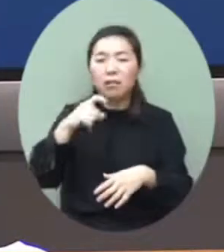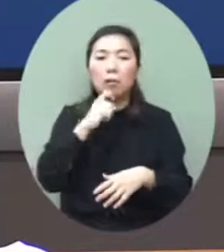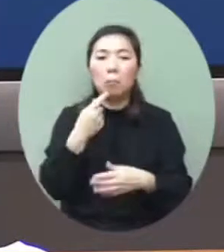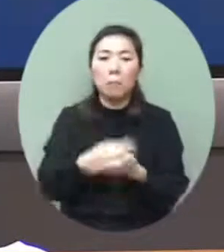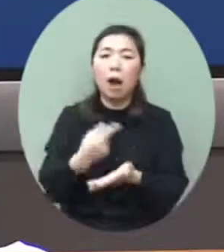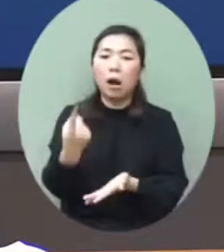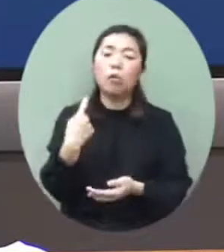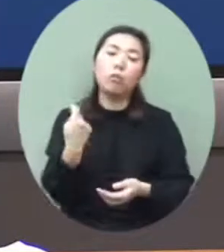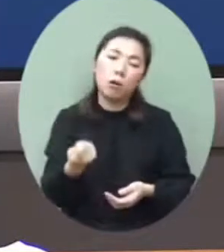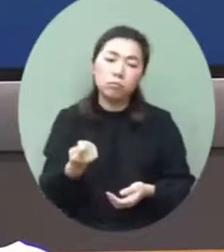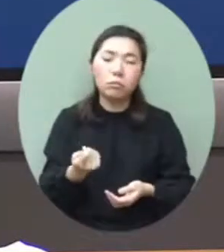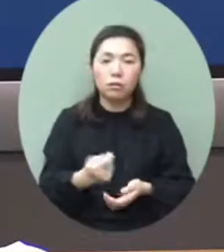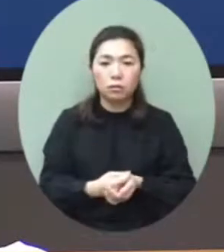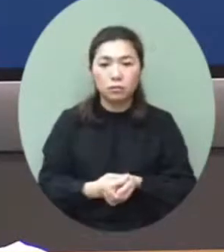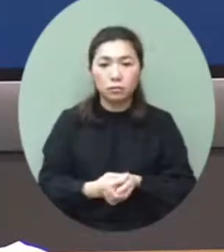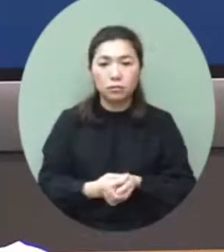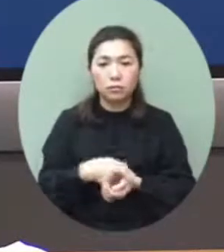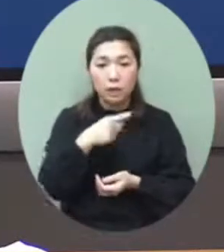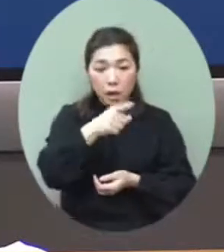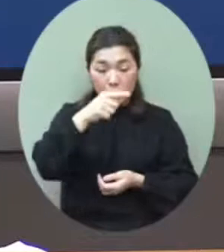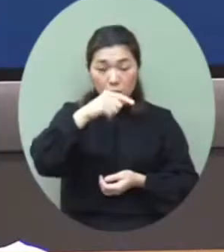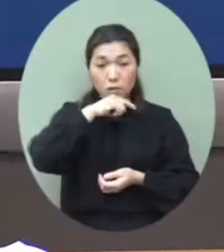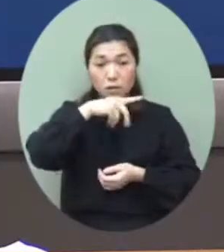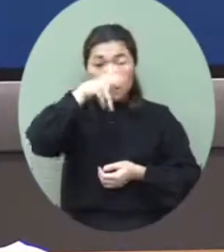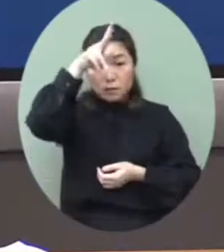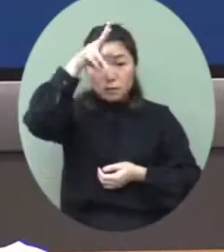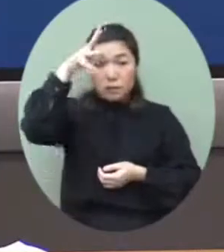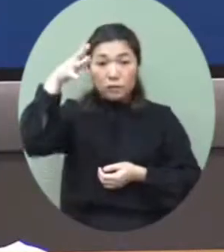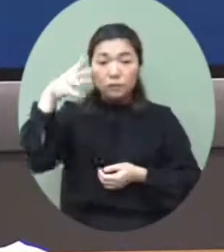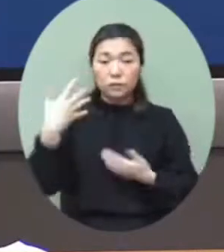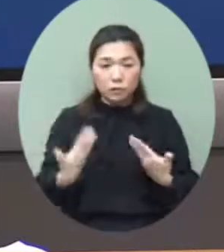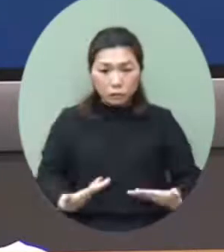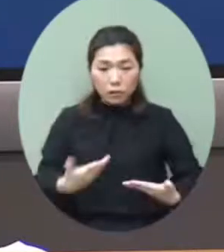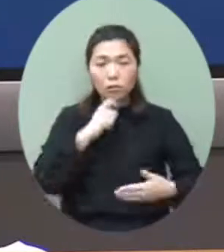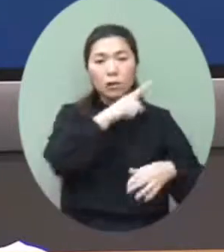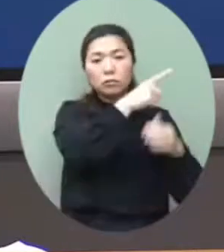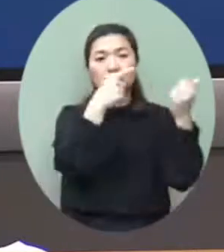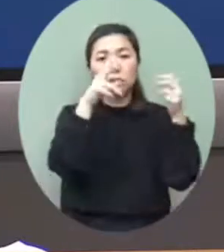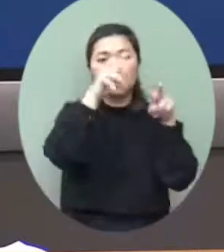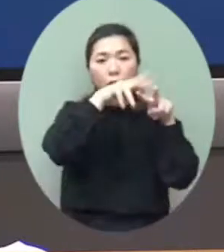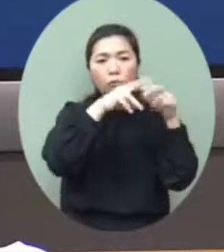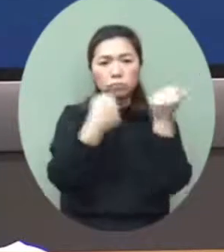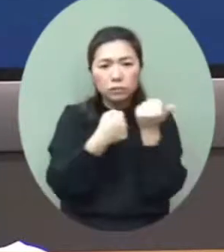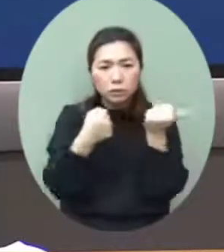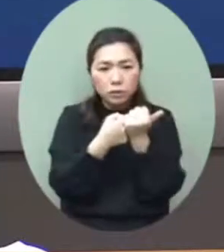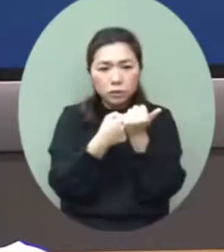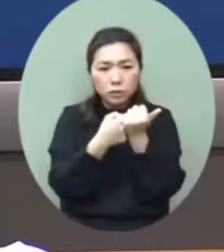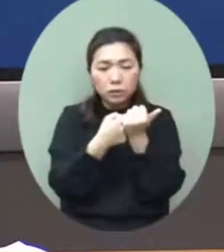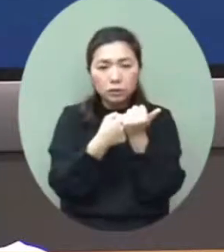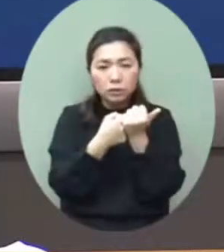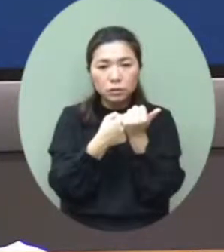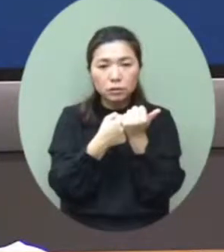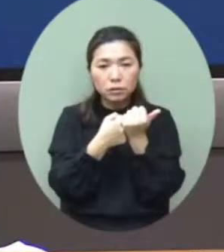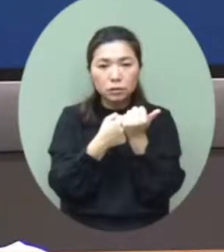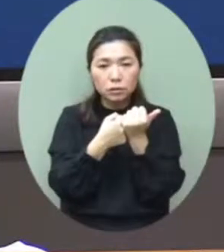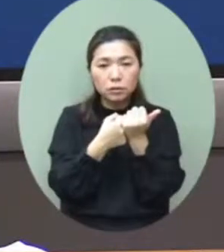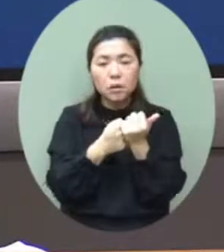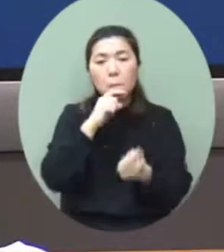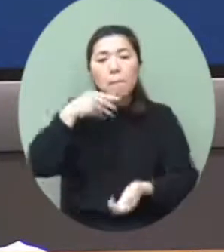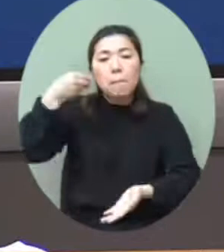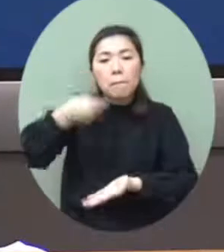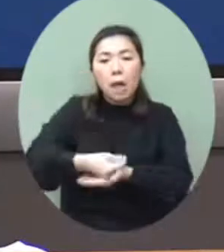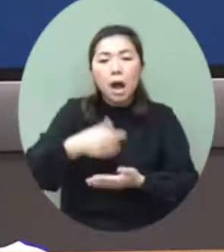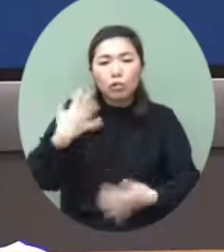But now you can get a pack at just over $10. And with the full support of the